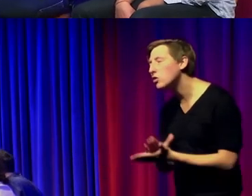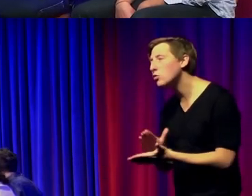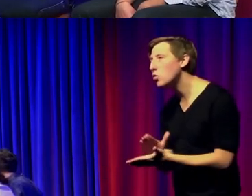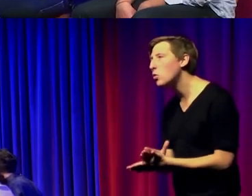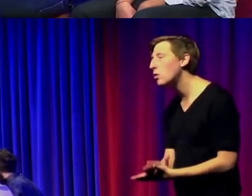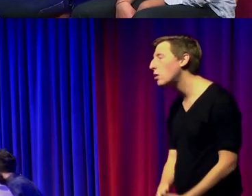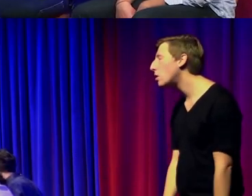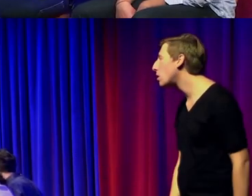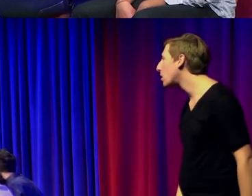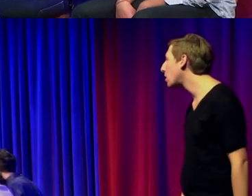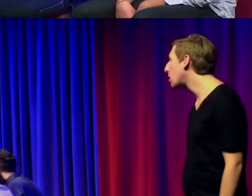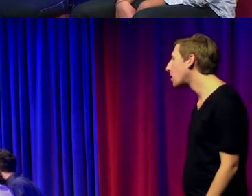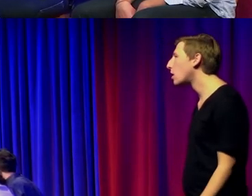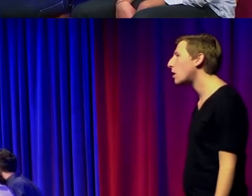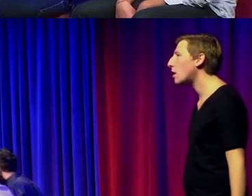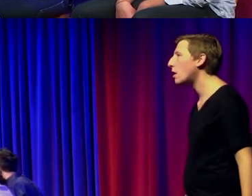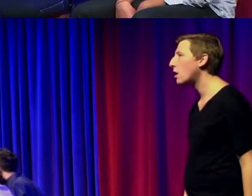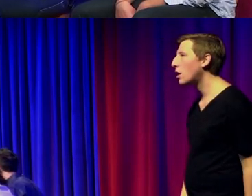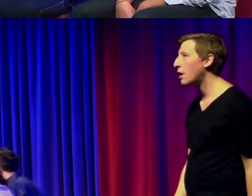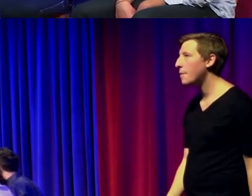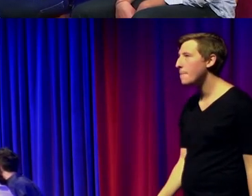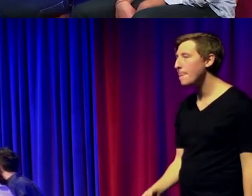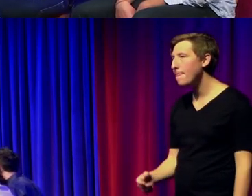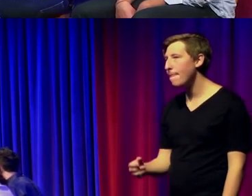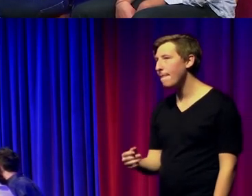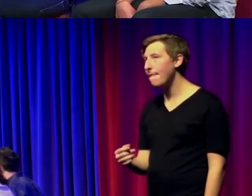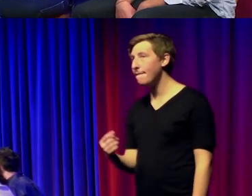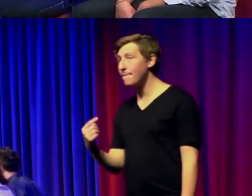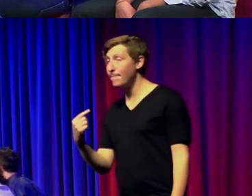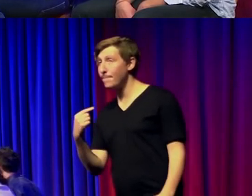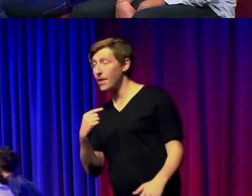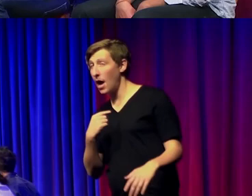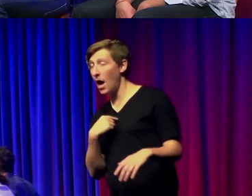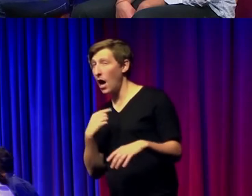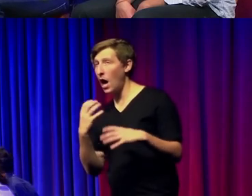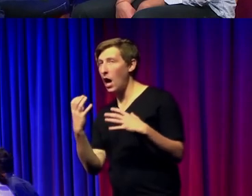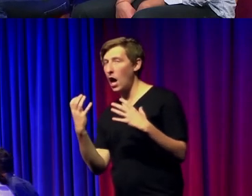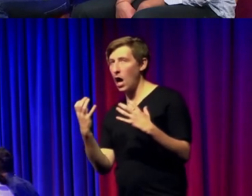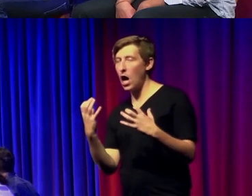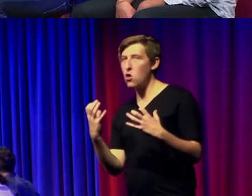Guys, I want to take you to a little cave of your own Azeroth and let you know this.